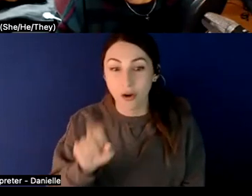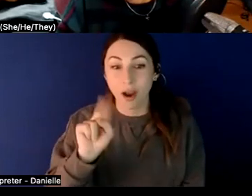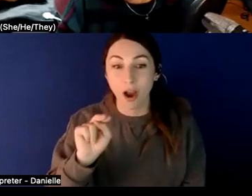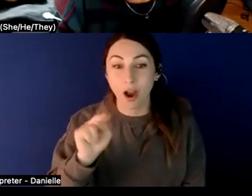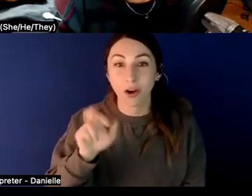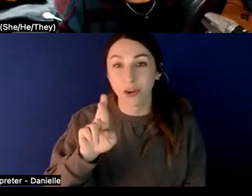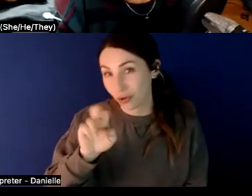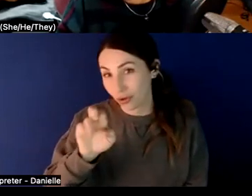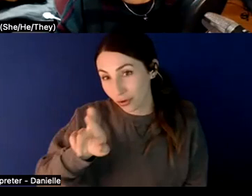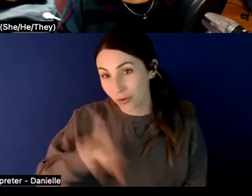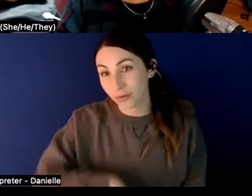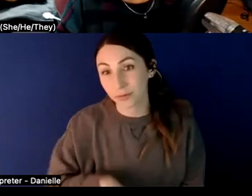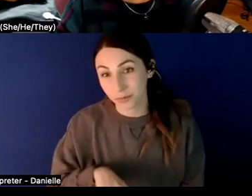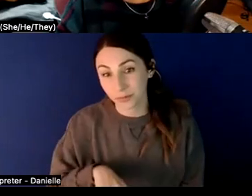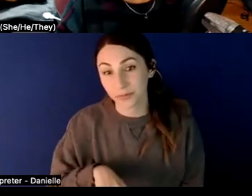r_Ungerer,